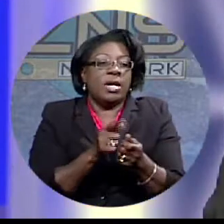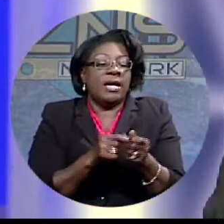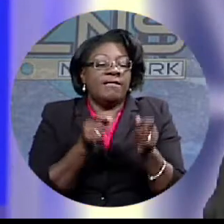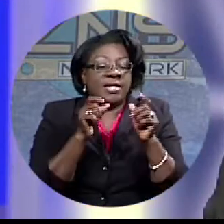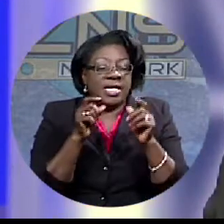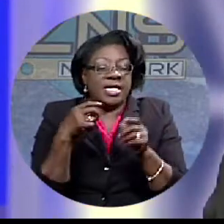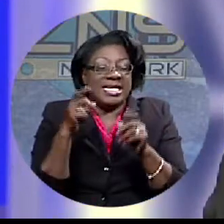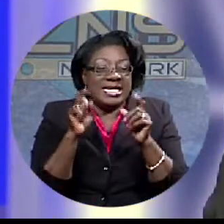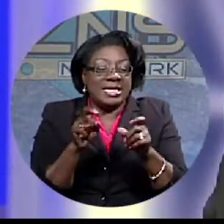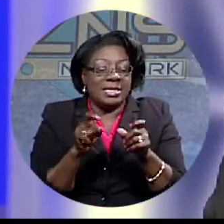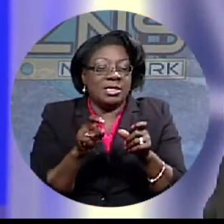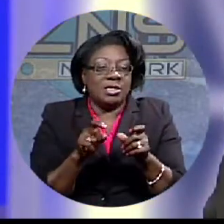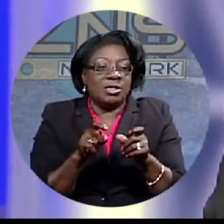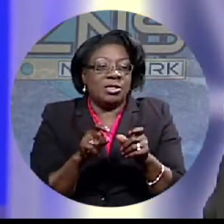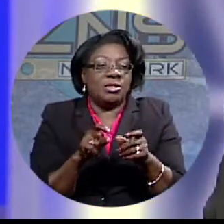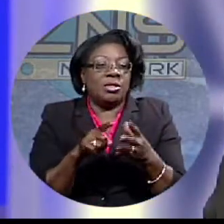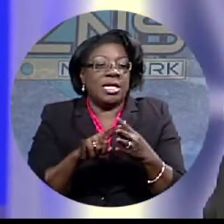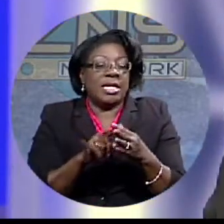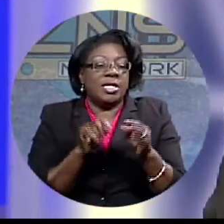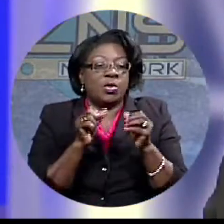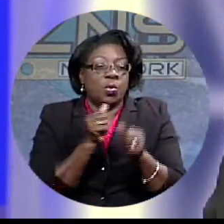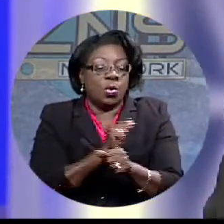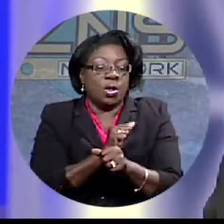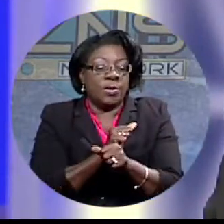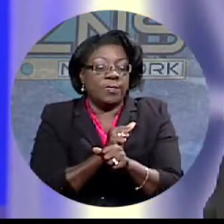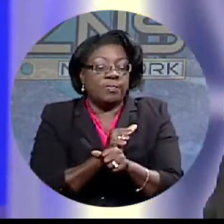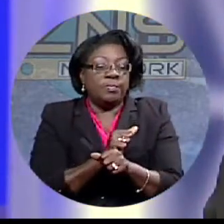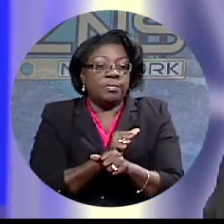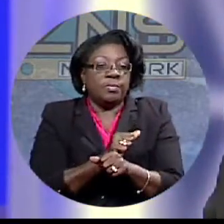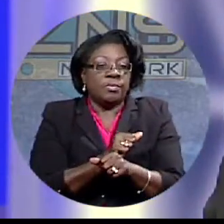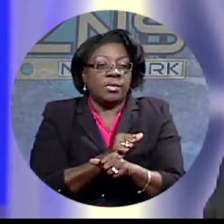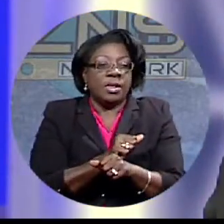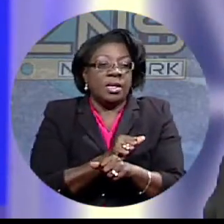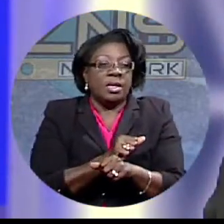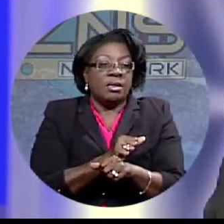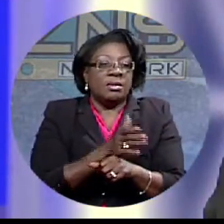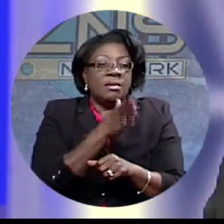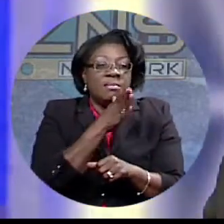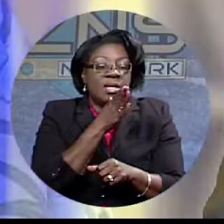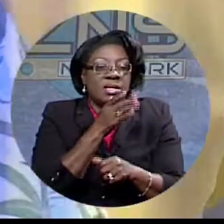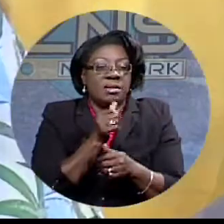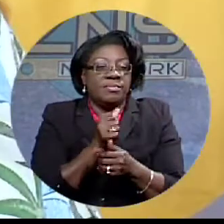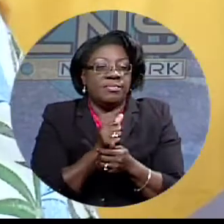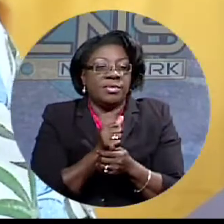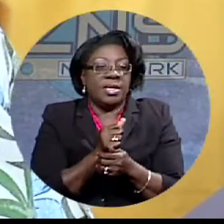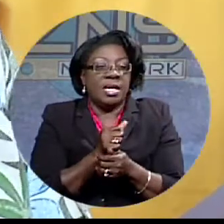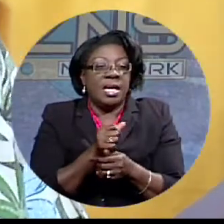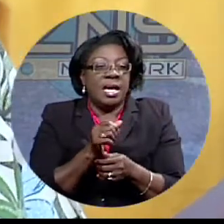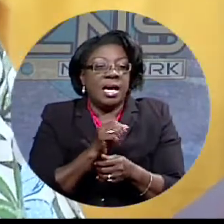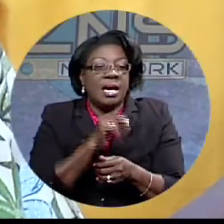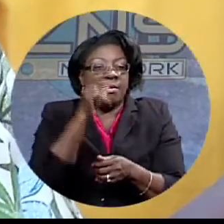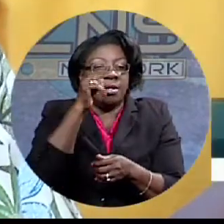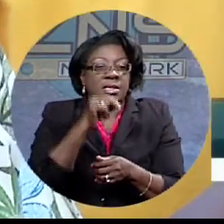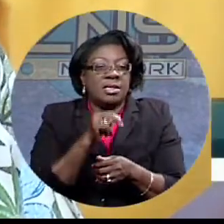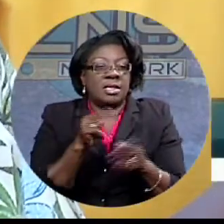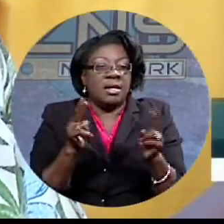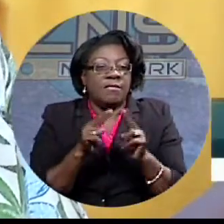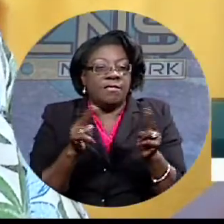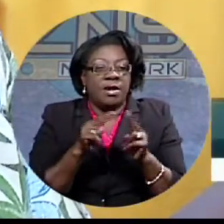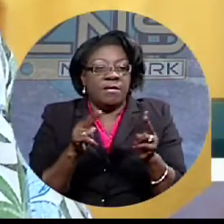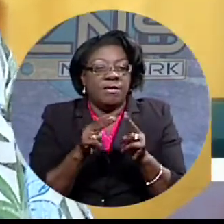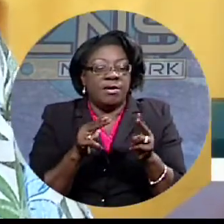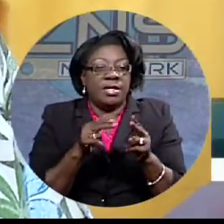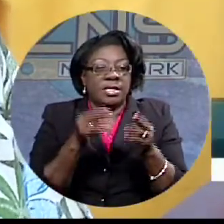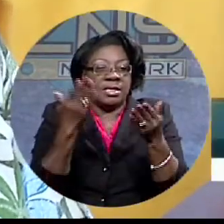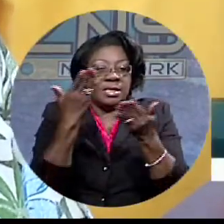Lewis, who is the mother of track and field athlete Kirk Lewis, she is totally disgusted. Honestly, I'm very, very saddened by this